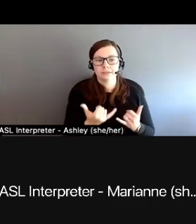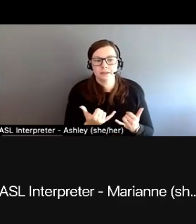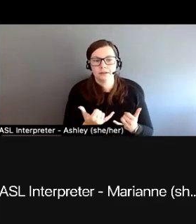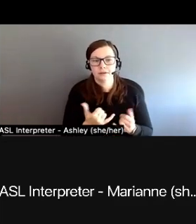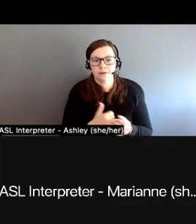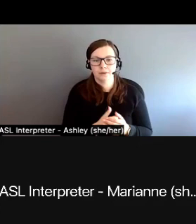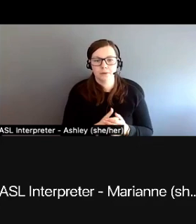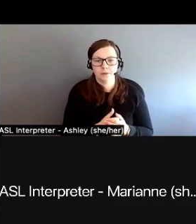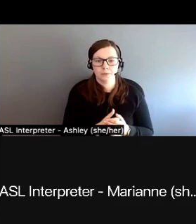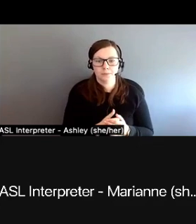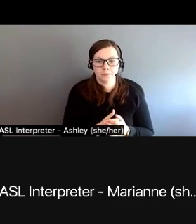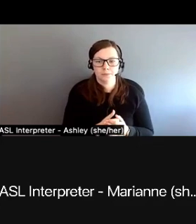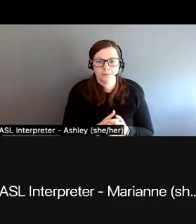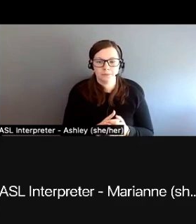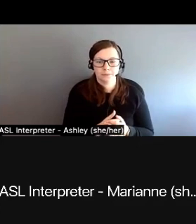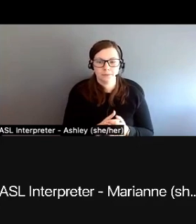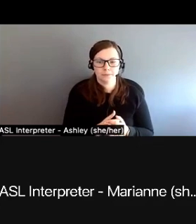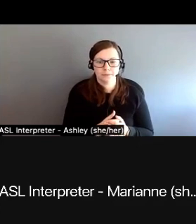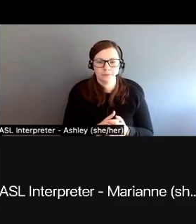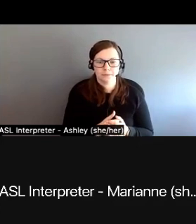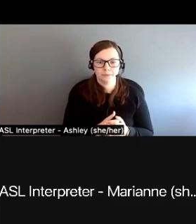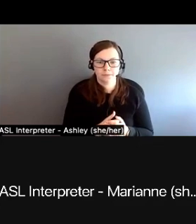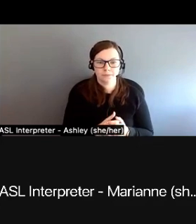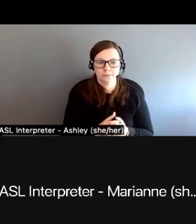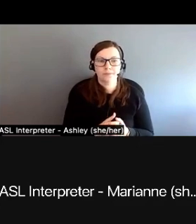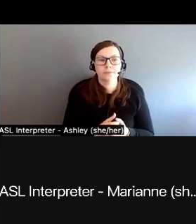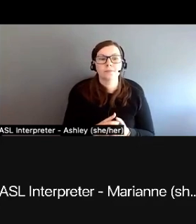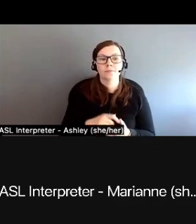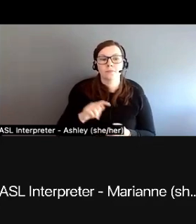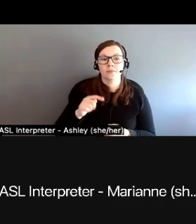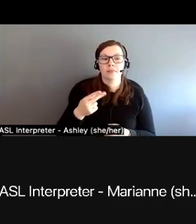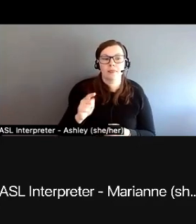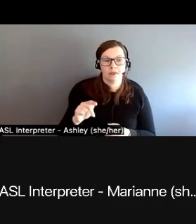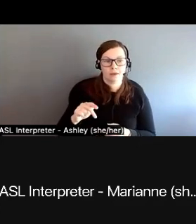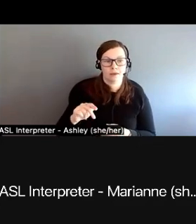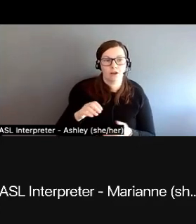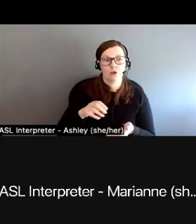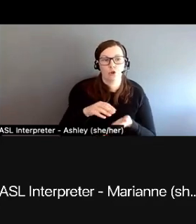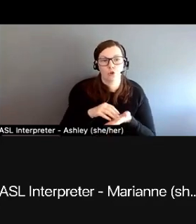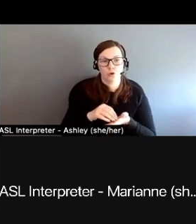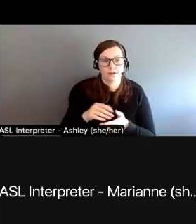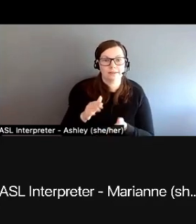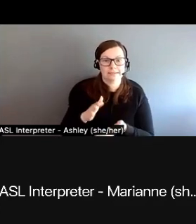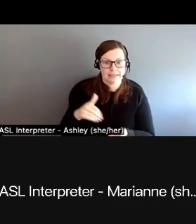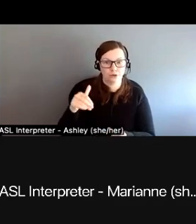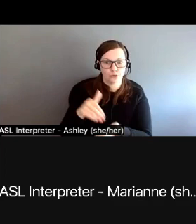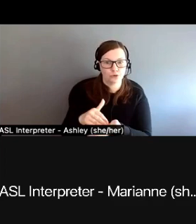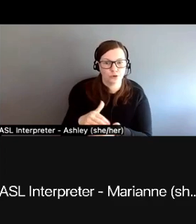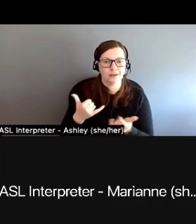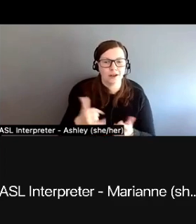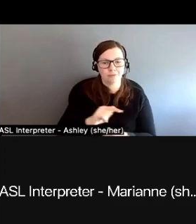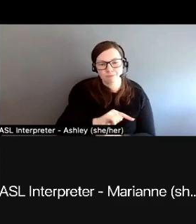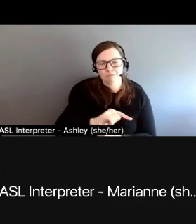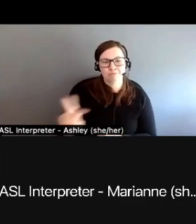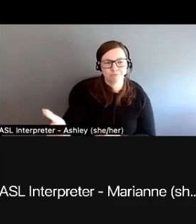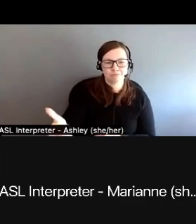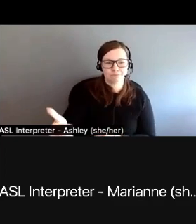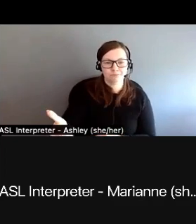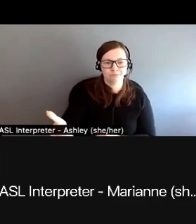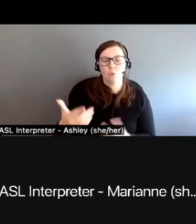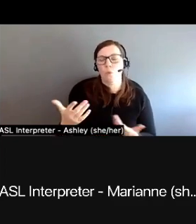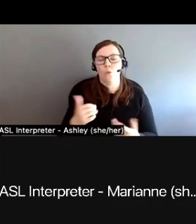on to Learning Center now. You guys have the Learning Center. Sorry, the Learning